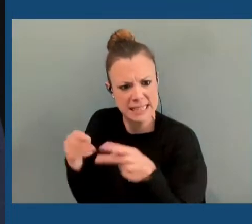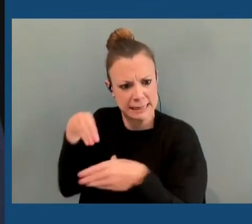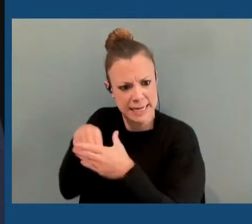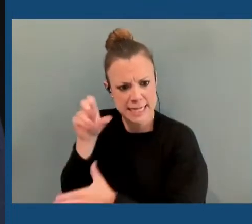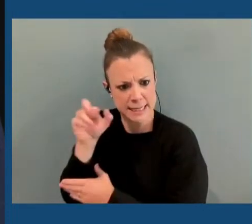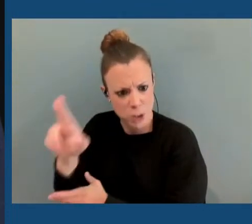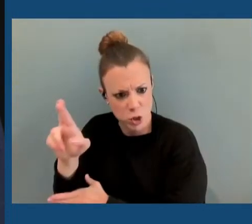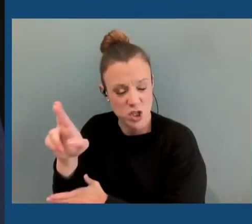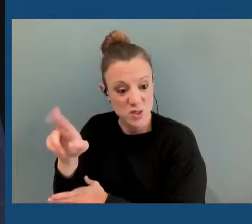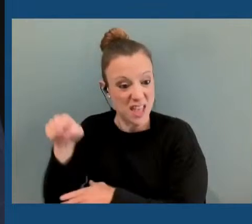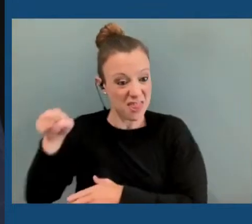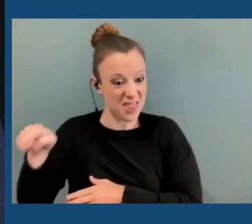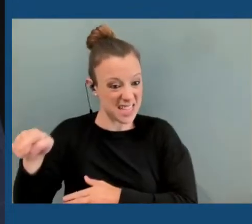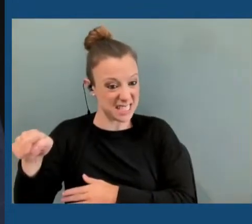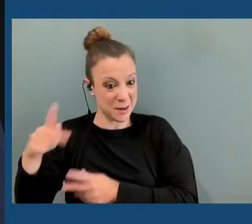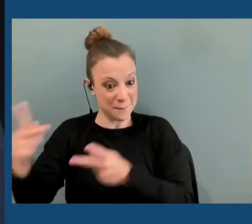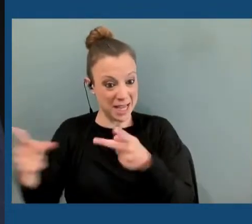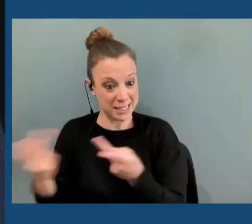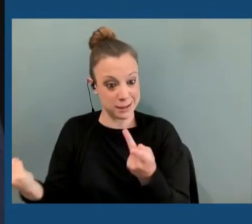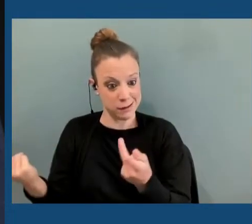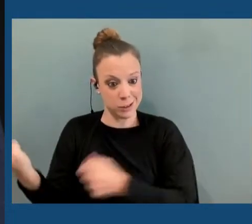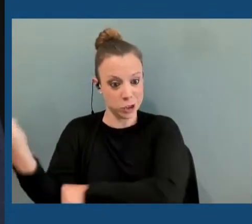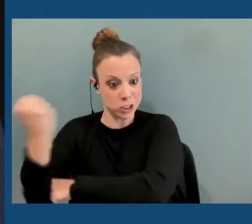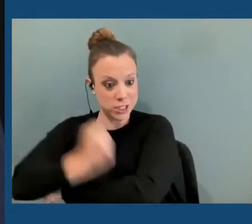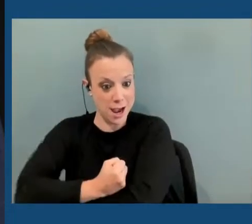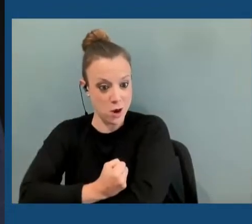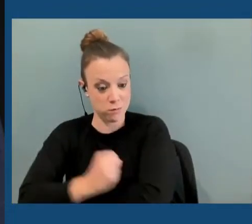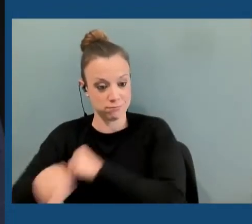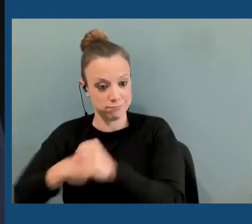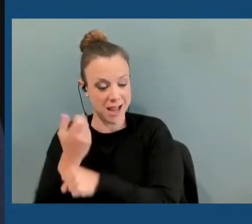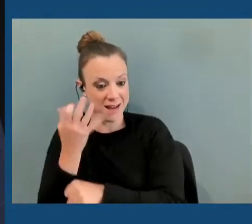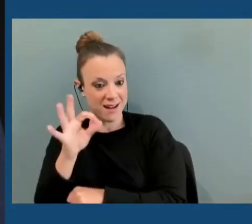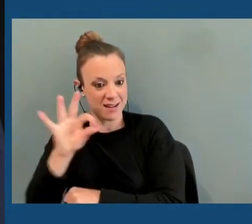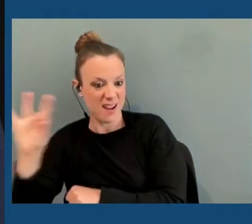in 1998, it became a magnet for vandalism.